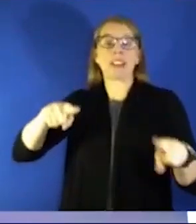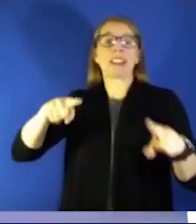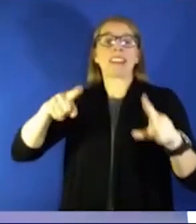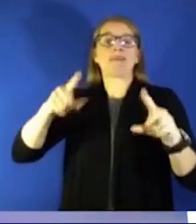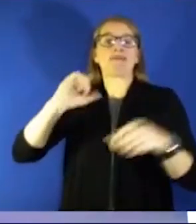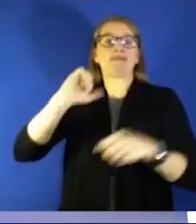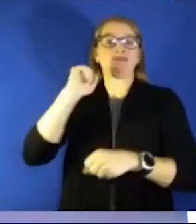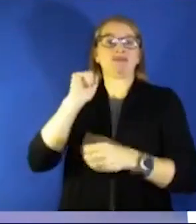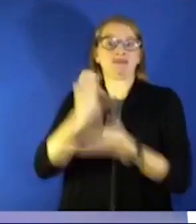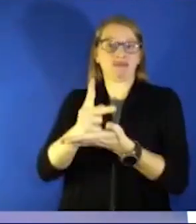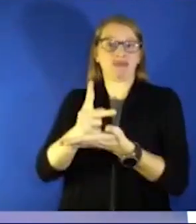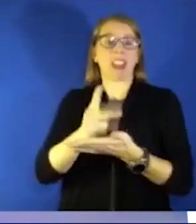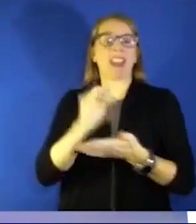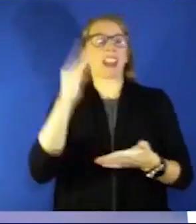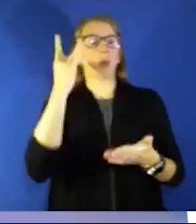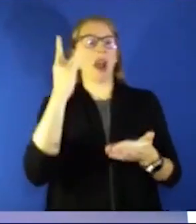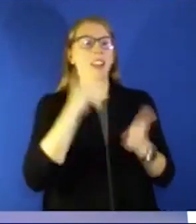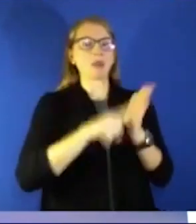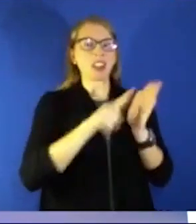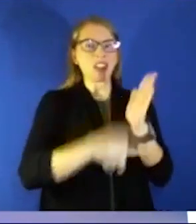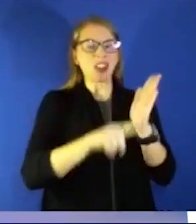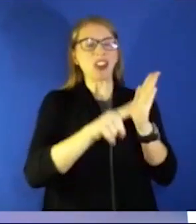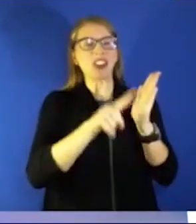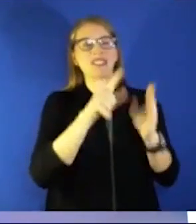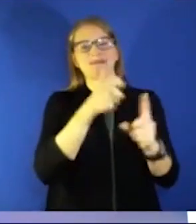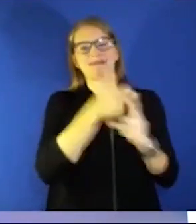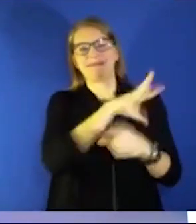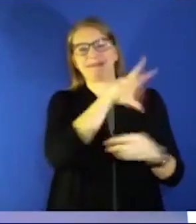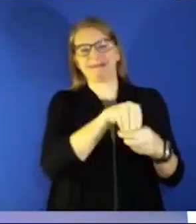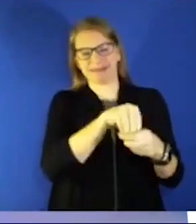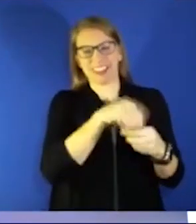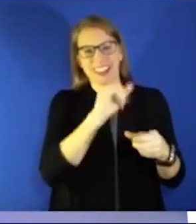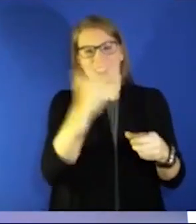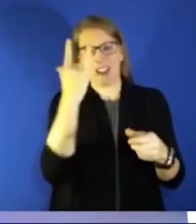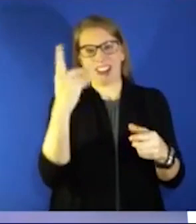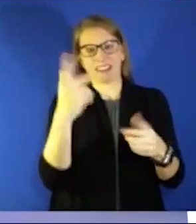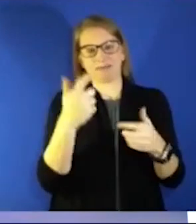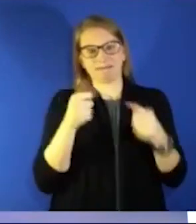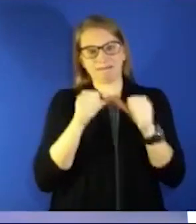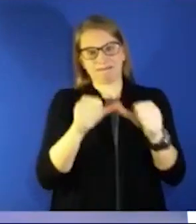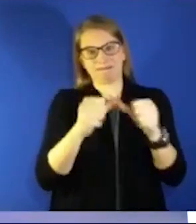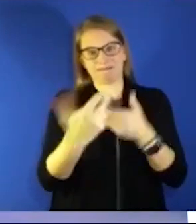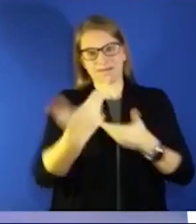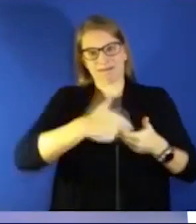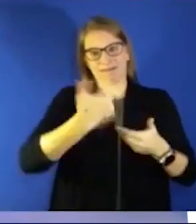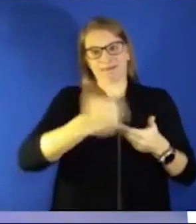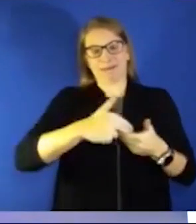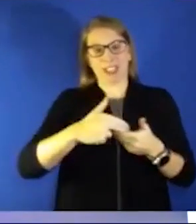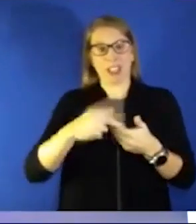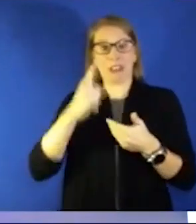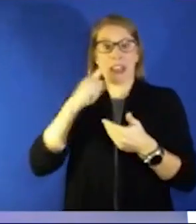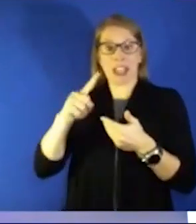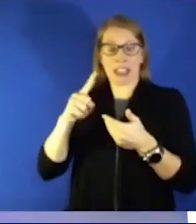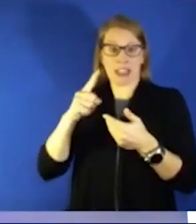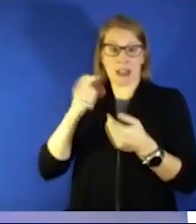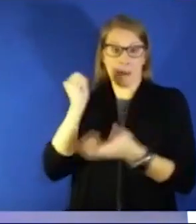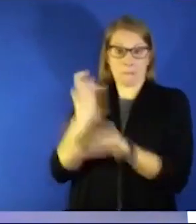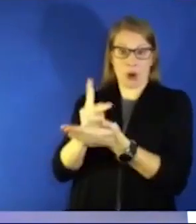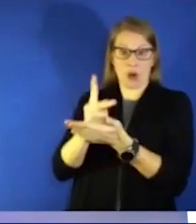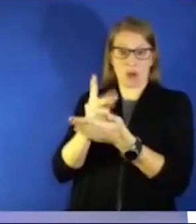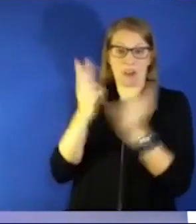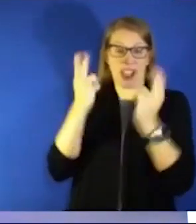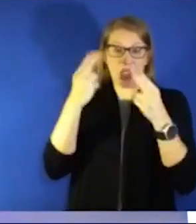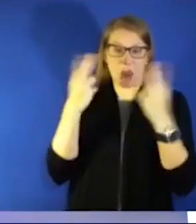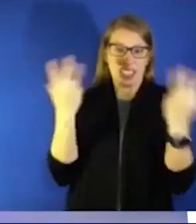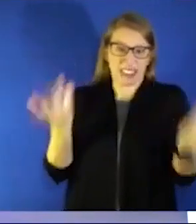have to keep talking about this. Right. So I think there was some hope that this might go through by the time Halloween hits, which wouldn't really matter. There's no real way, I